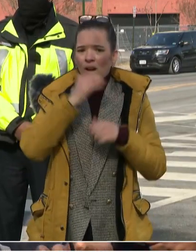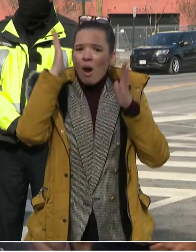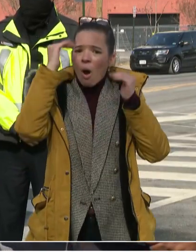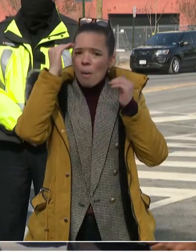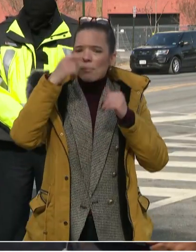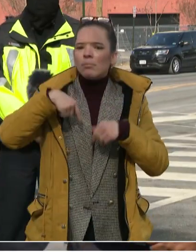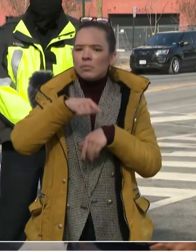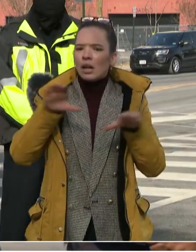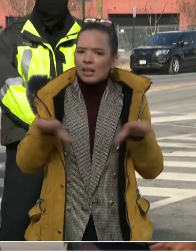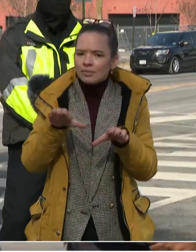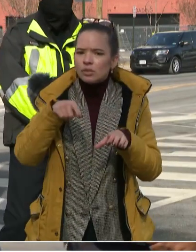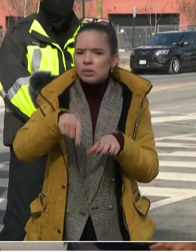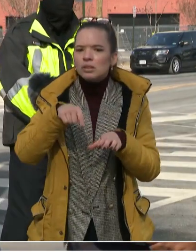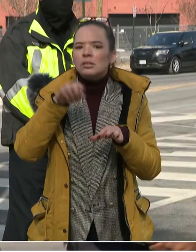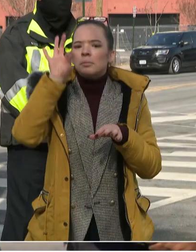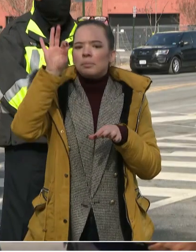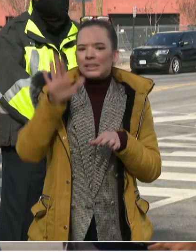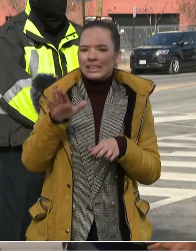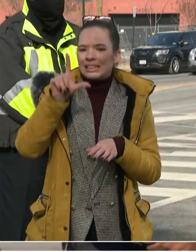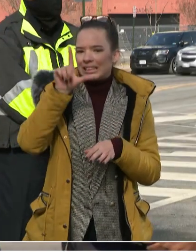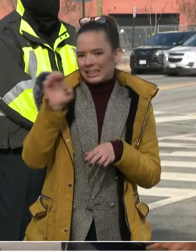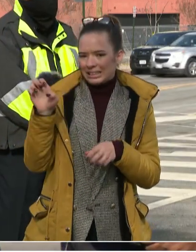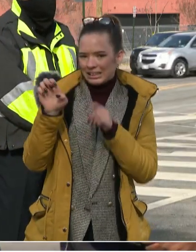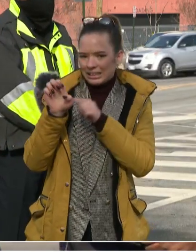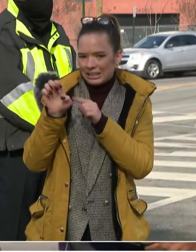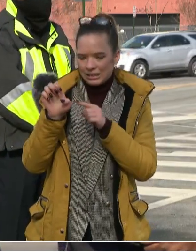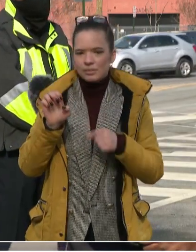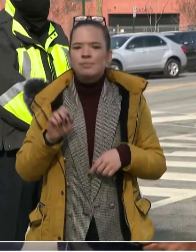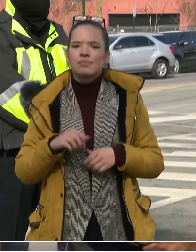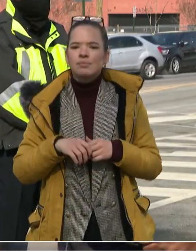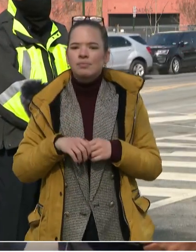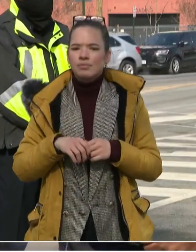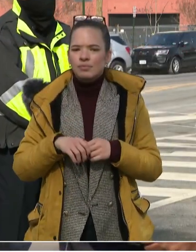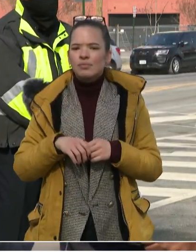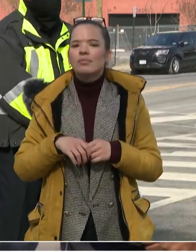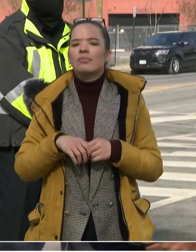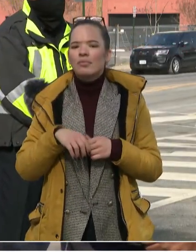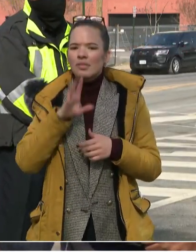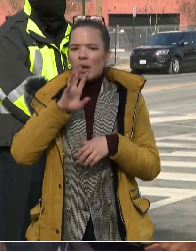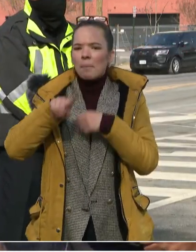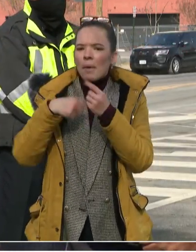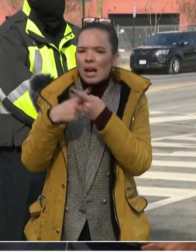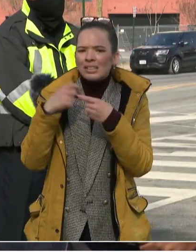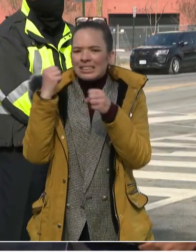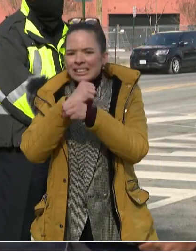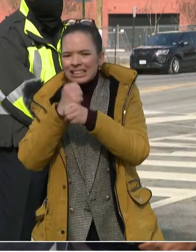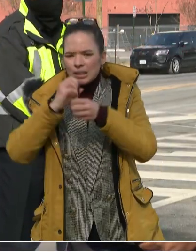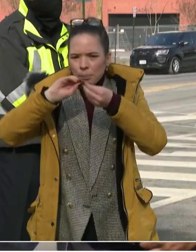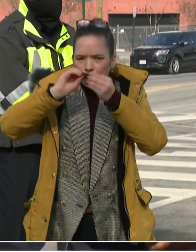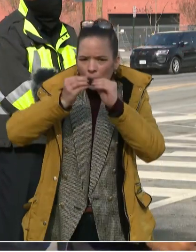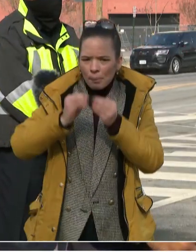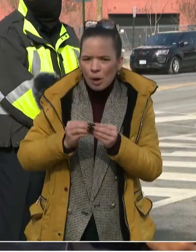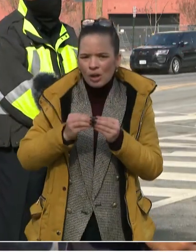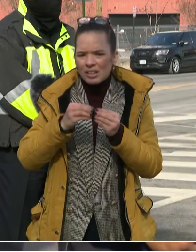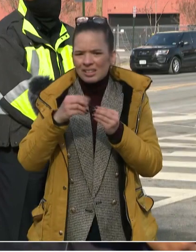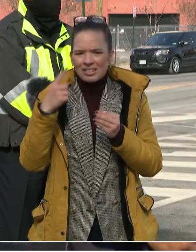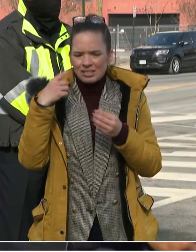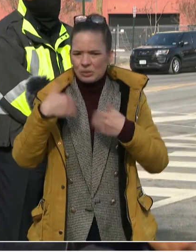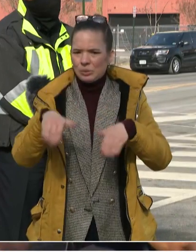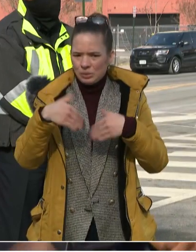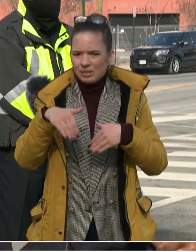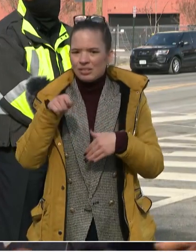Lee. And inside of this are stats that would sound astounding, except to police chiefs